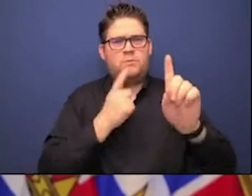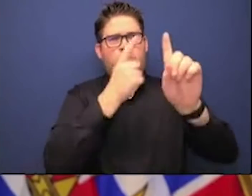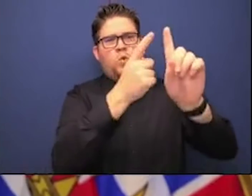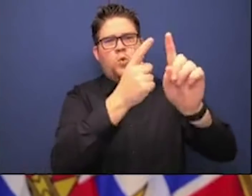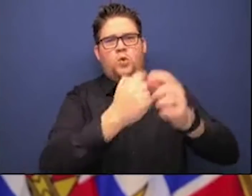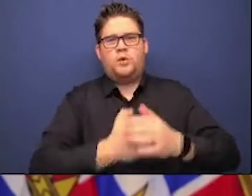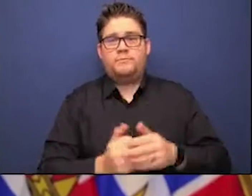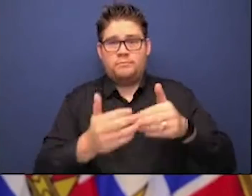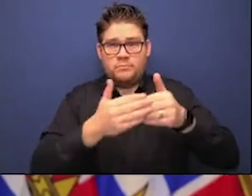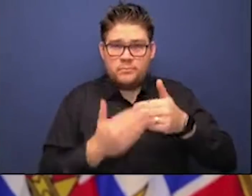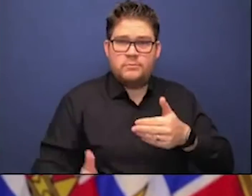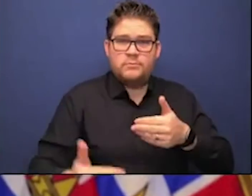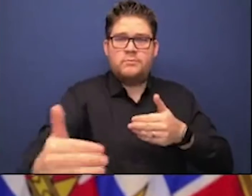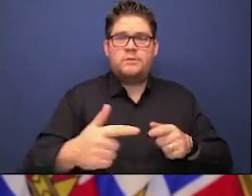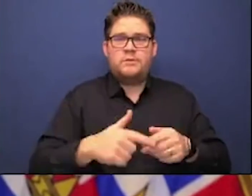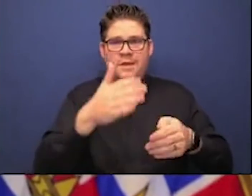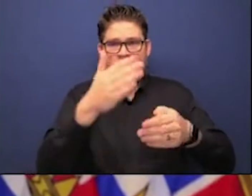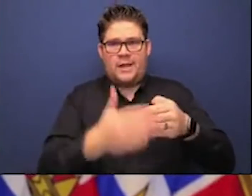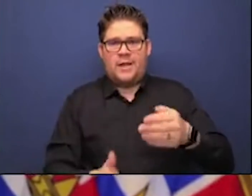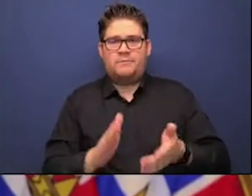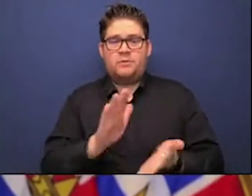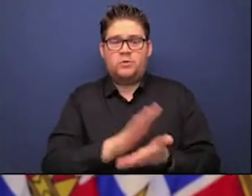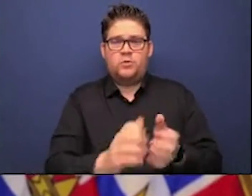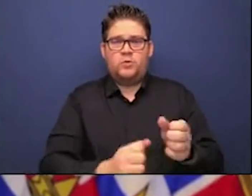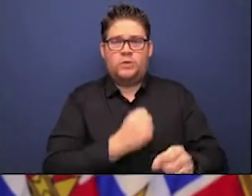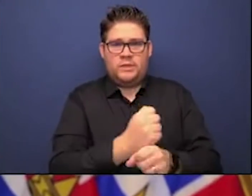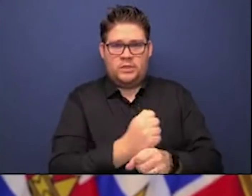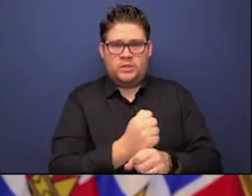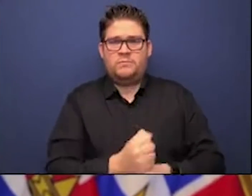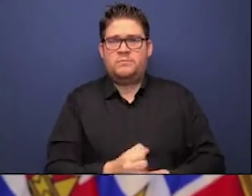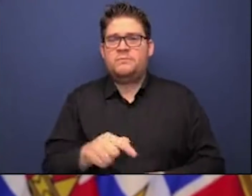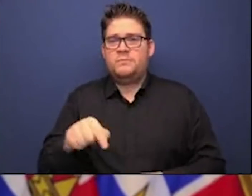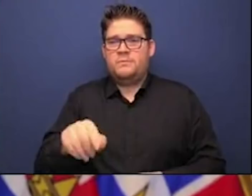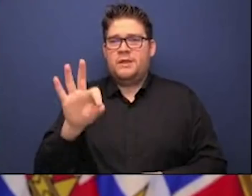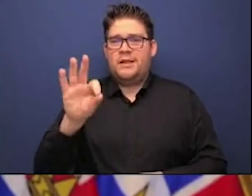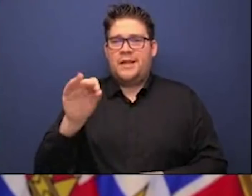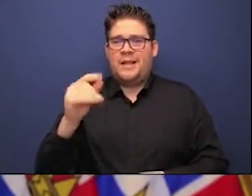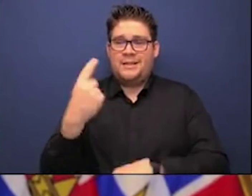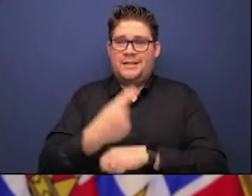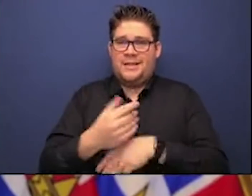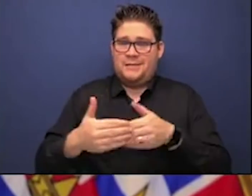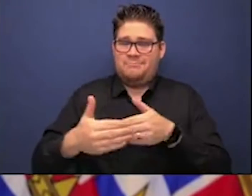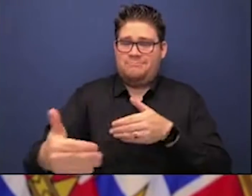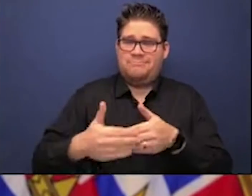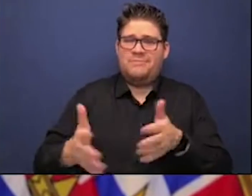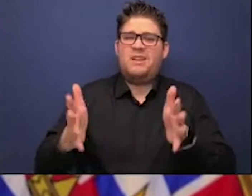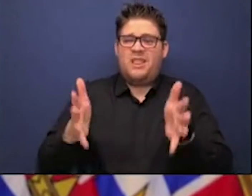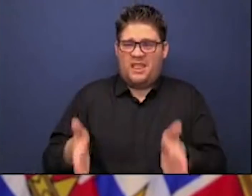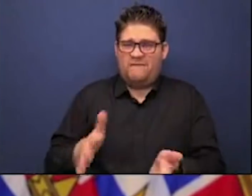days remaining in this school year. This work is important, this work is